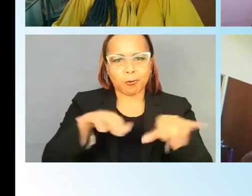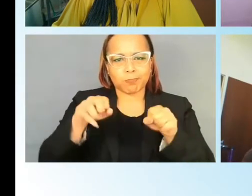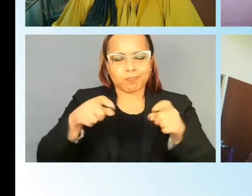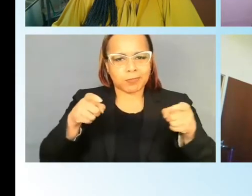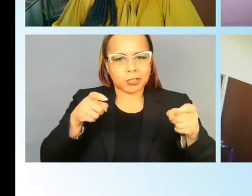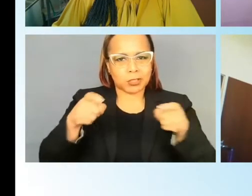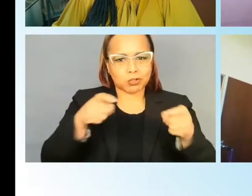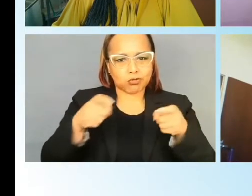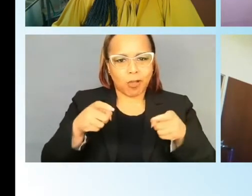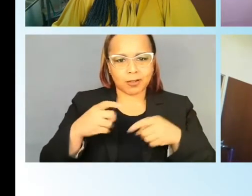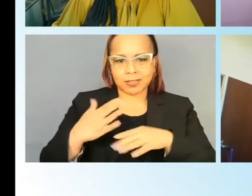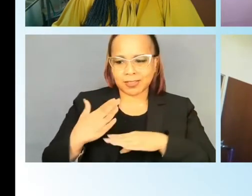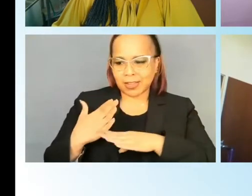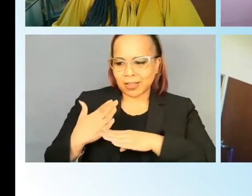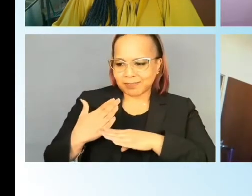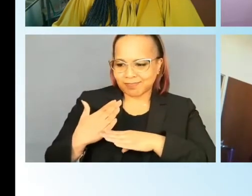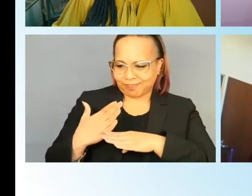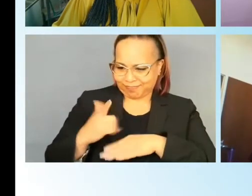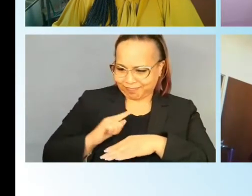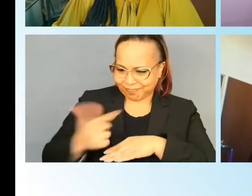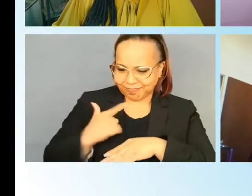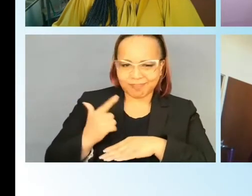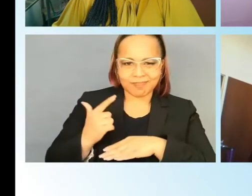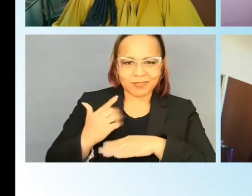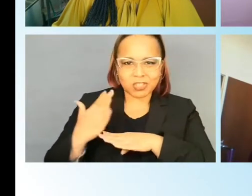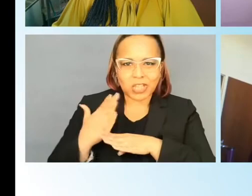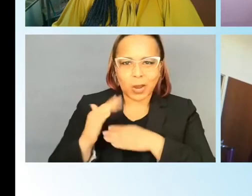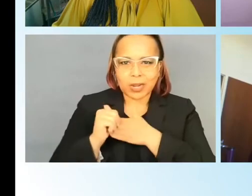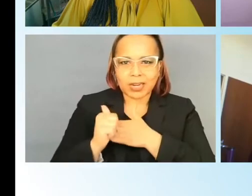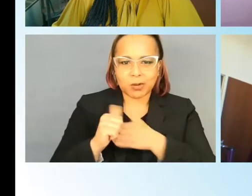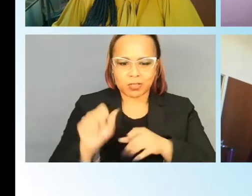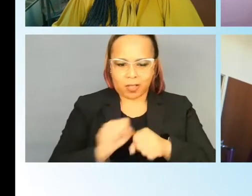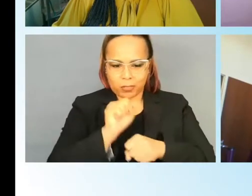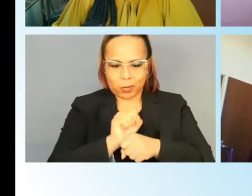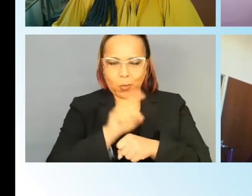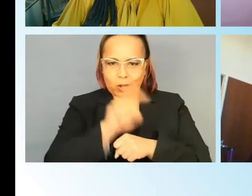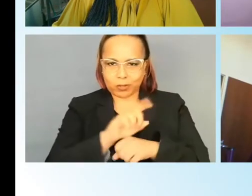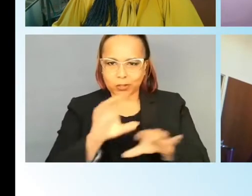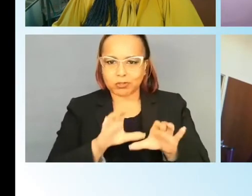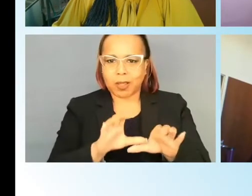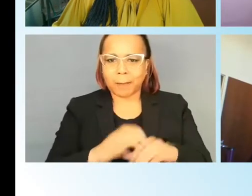shared leaders in the work that needs to happen.